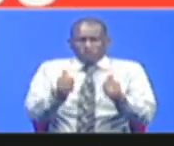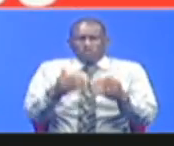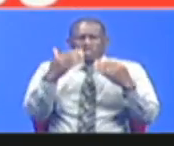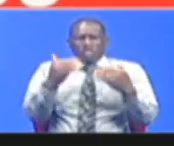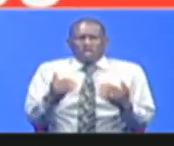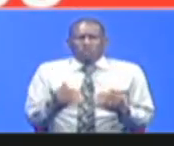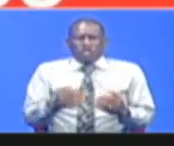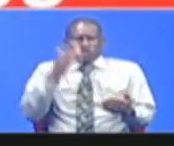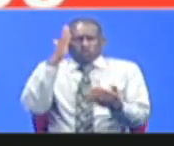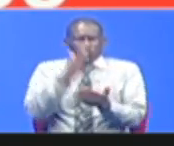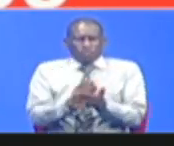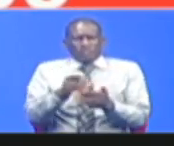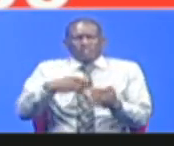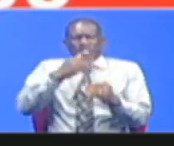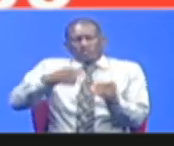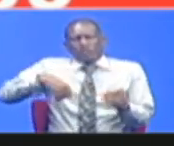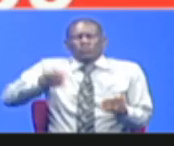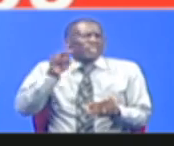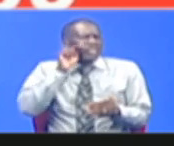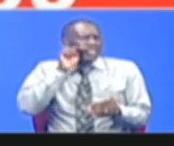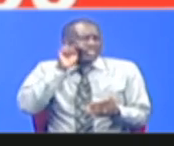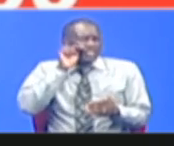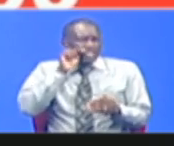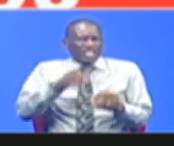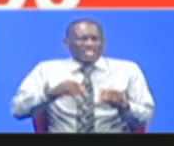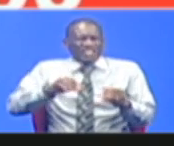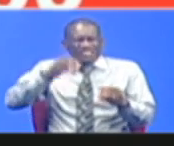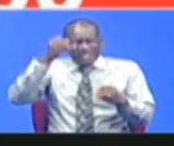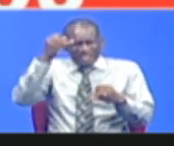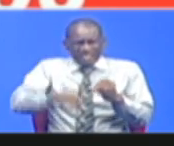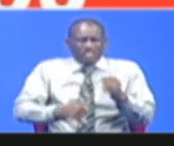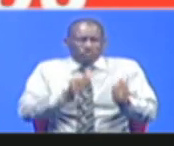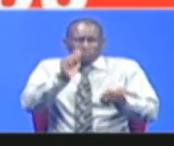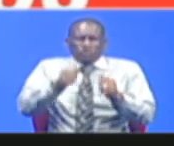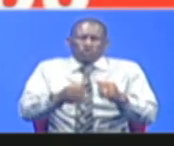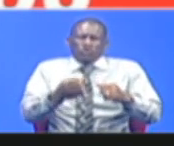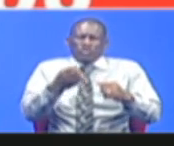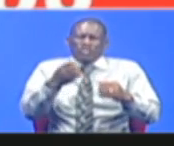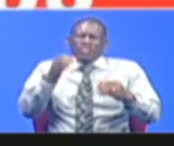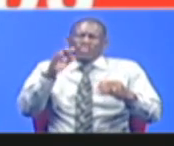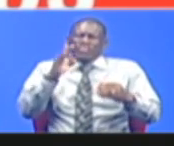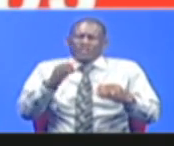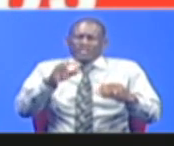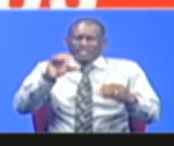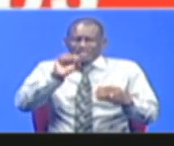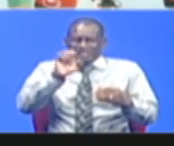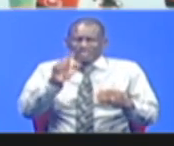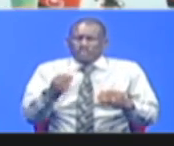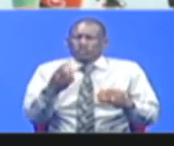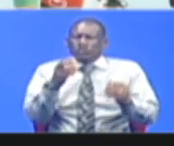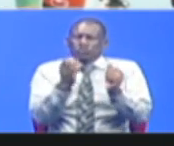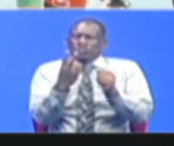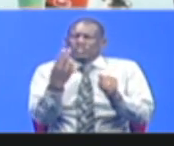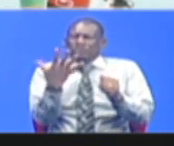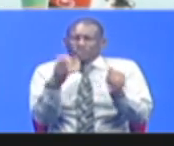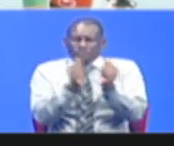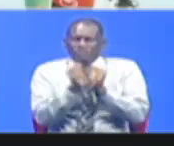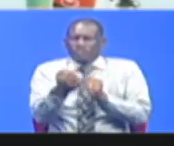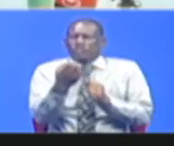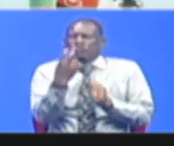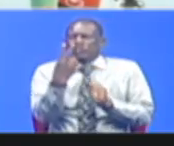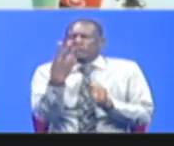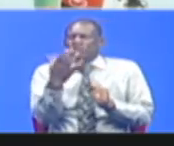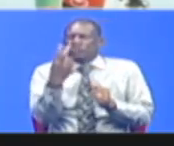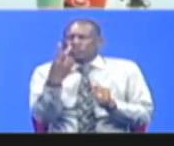after thrashing Nigeria in their final qualifying match in straight sets of 25-15, 25-21, and 25-12. Kenya, who saw